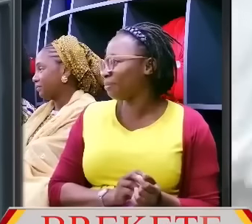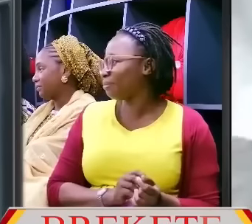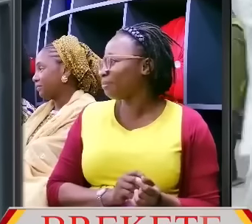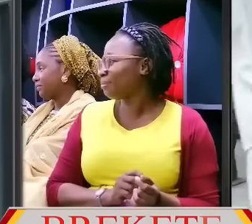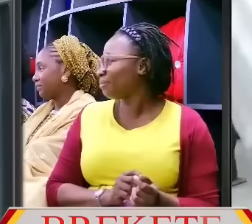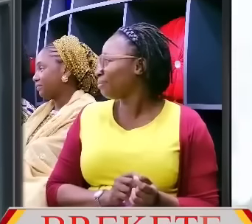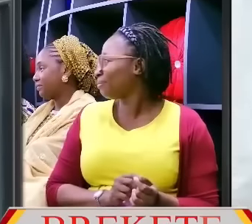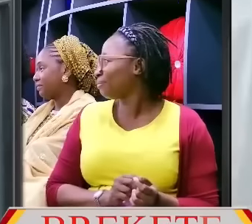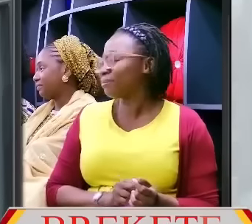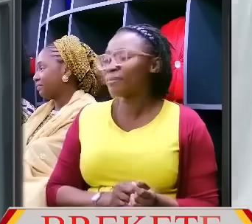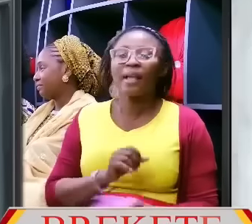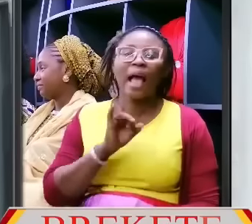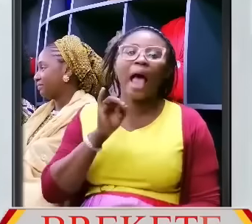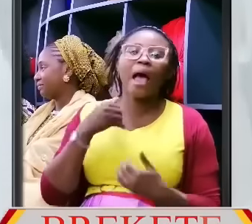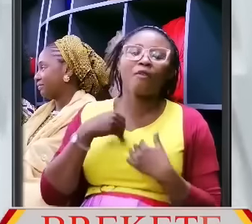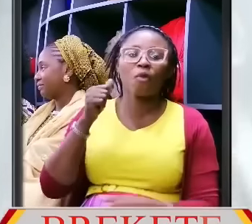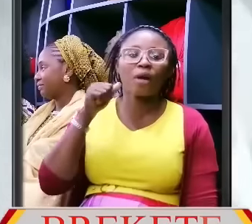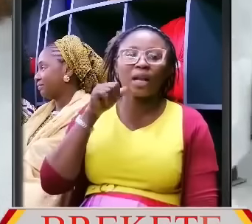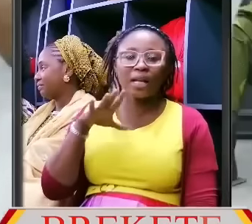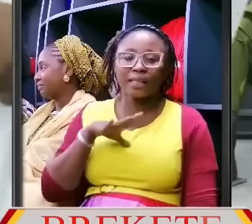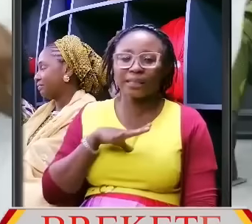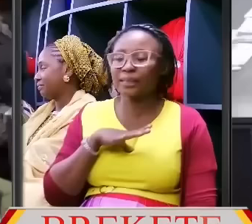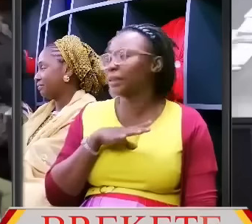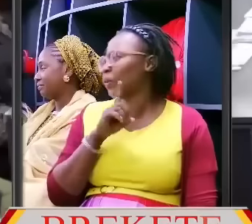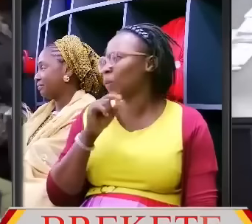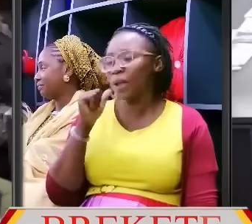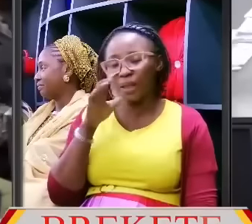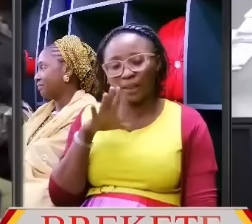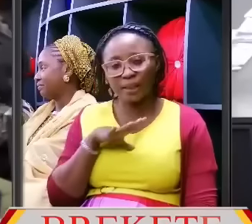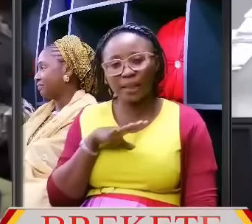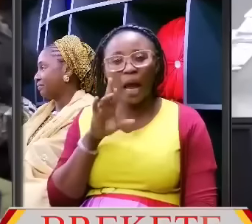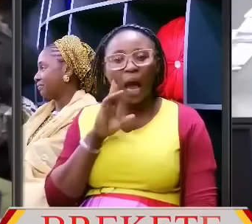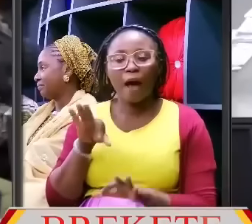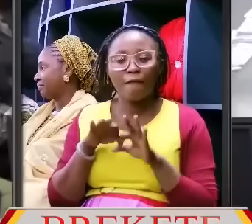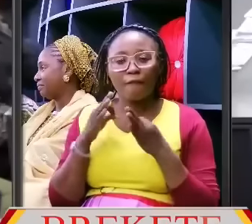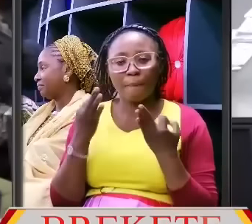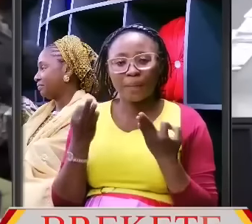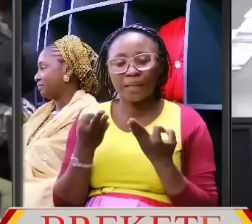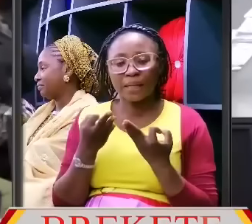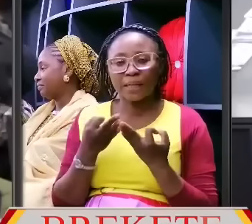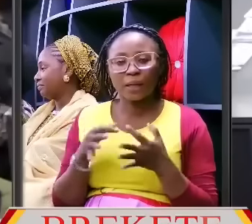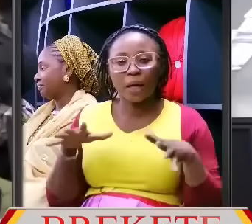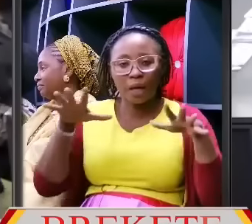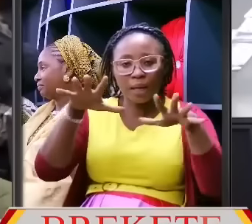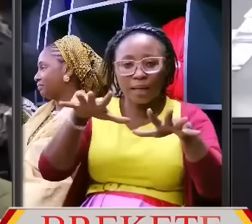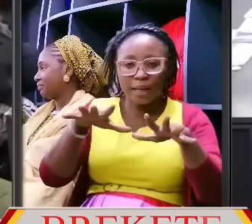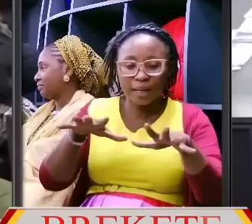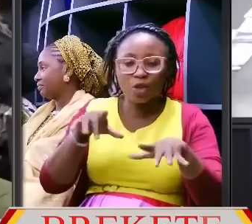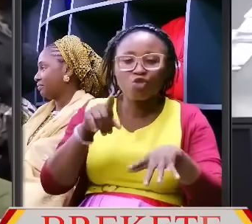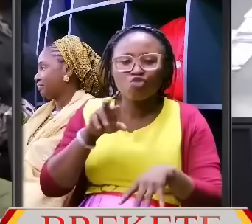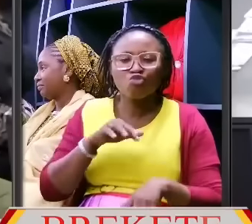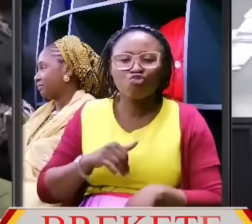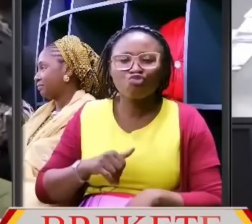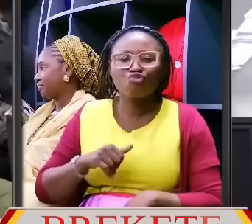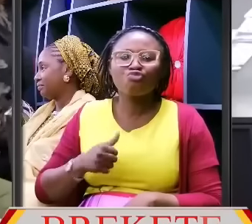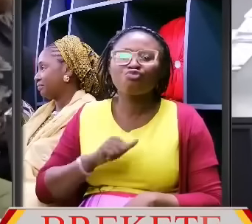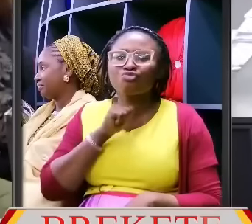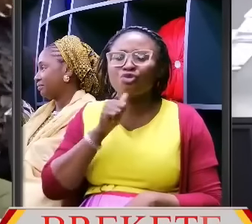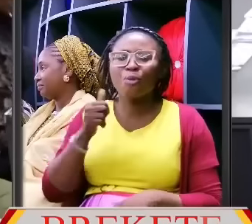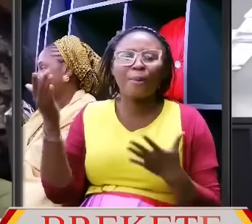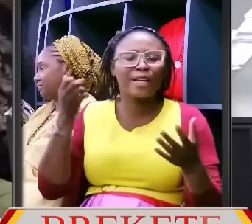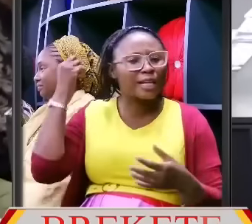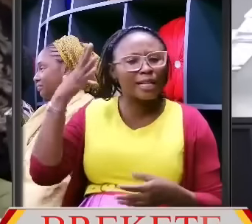Wait till she got one lady. For her. Wait, one lady. Her family, gather. You are a disgrace to this